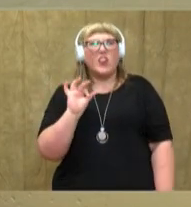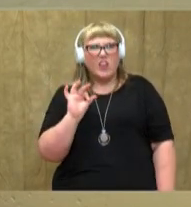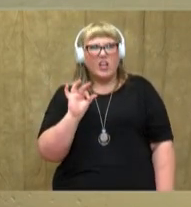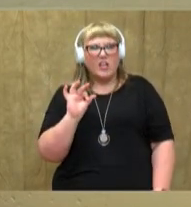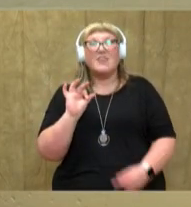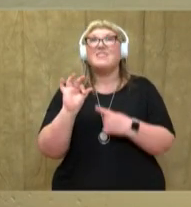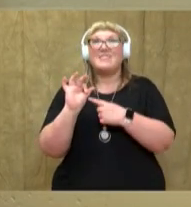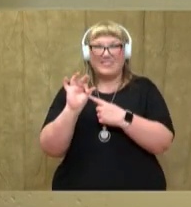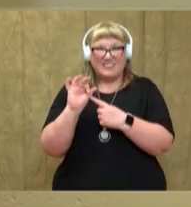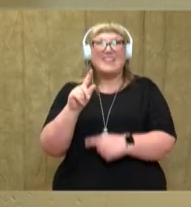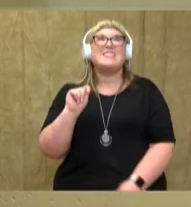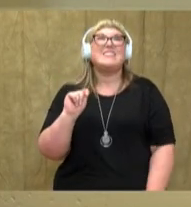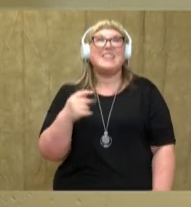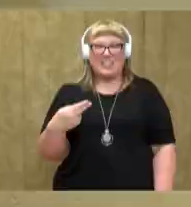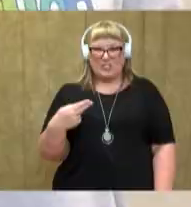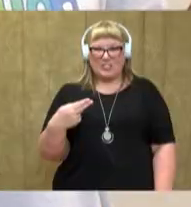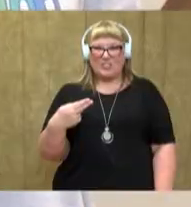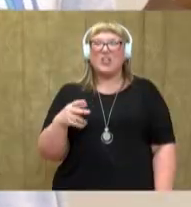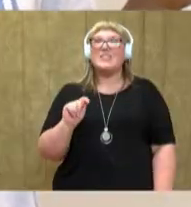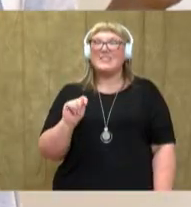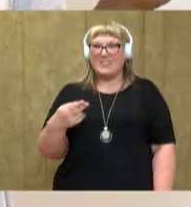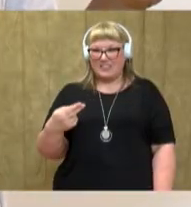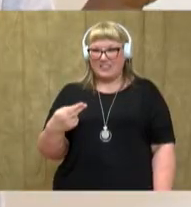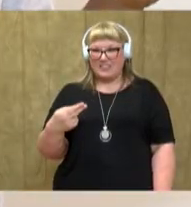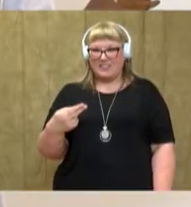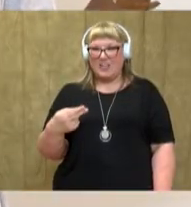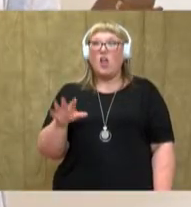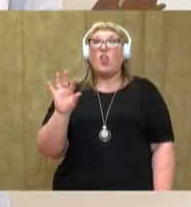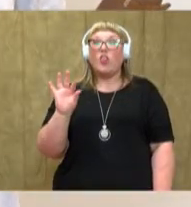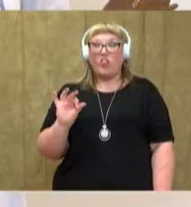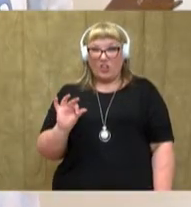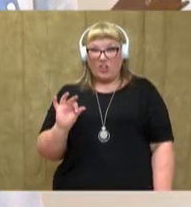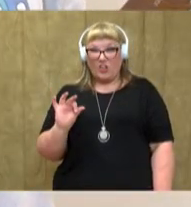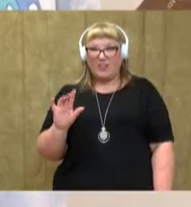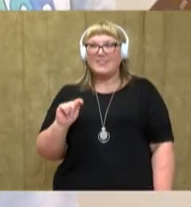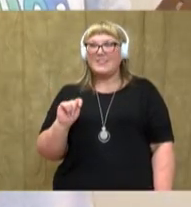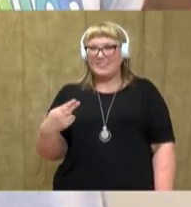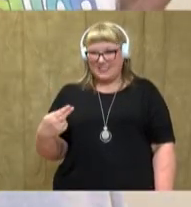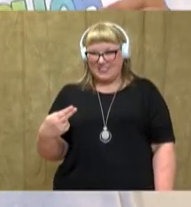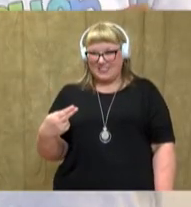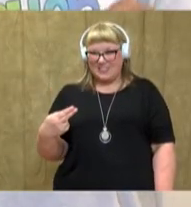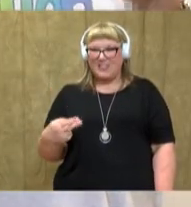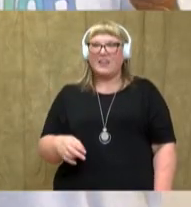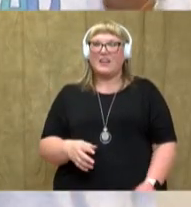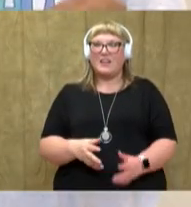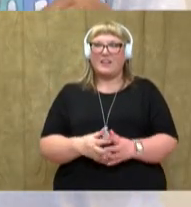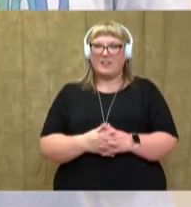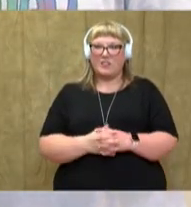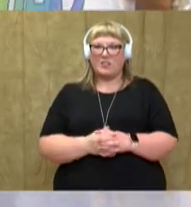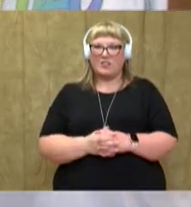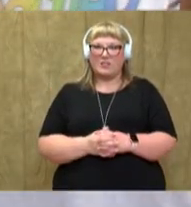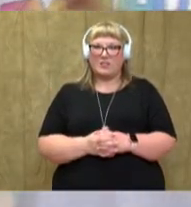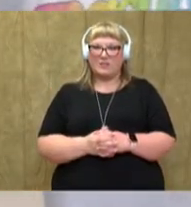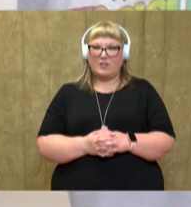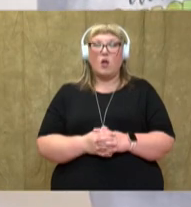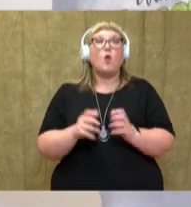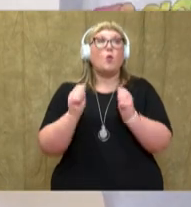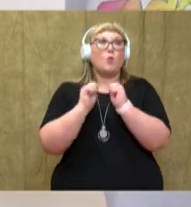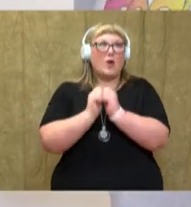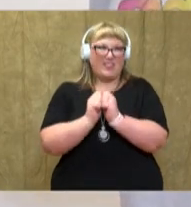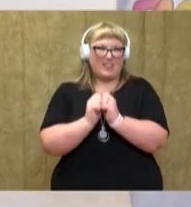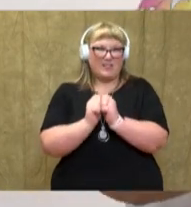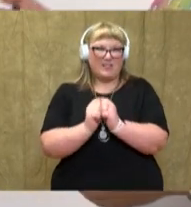Yes, the digraph T. Absolutely, the digraph, which is represented by the letters T H.